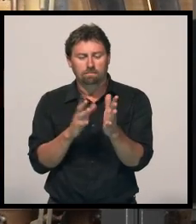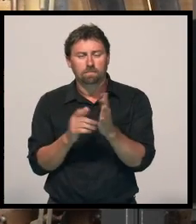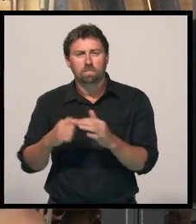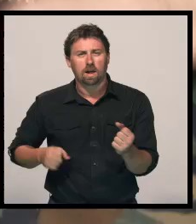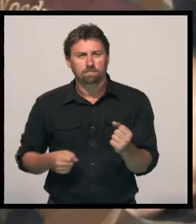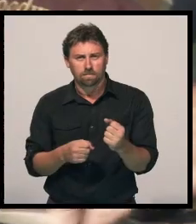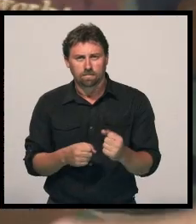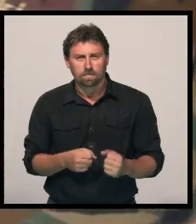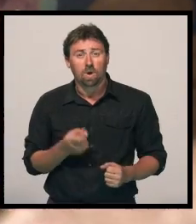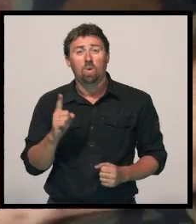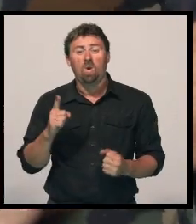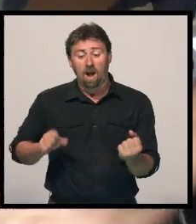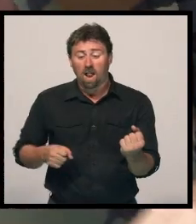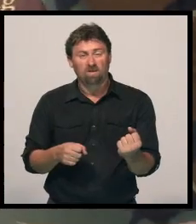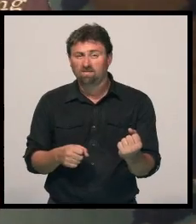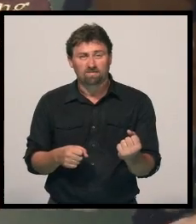It's called a rubber band.